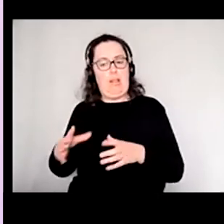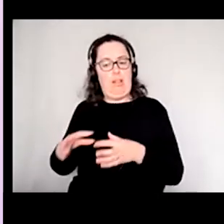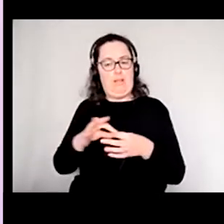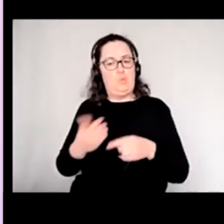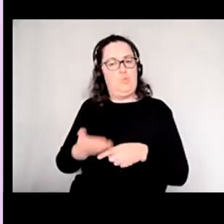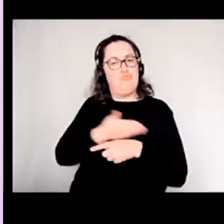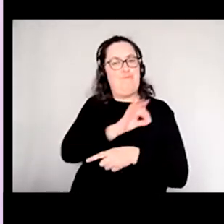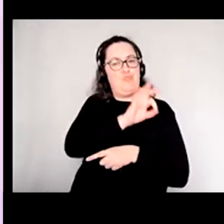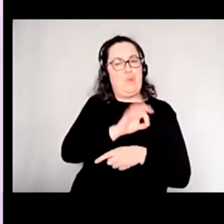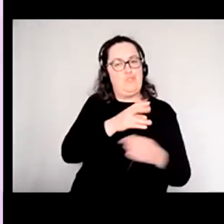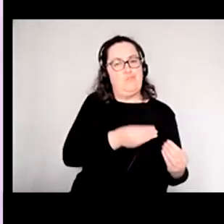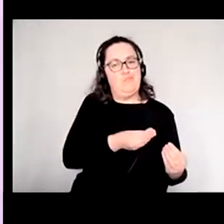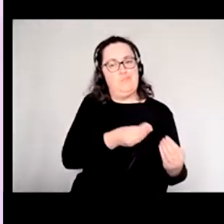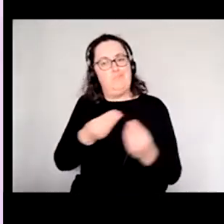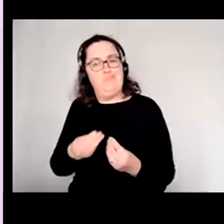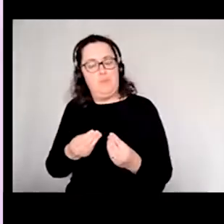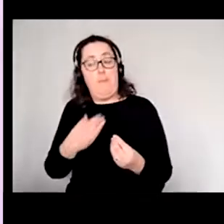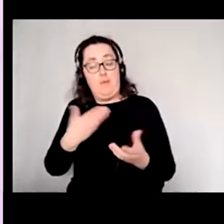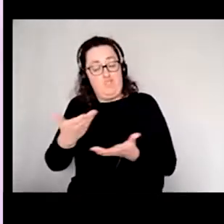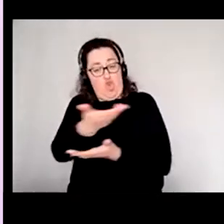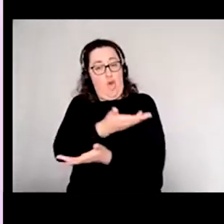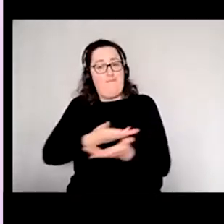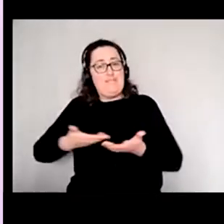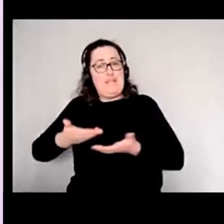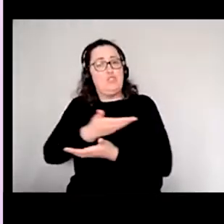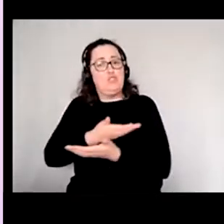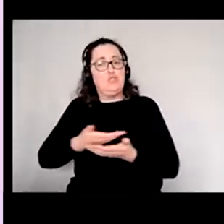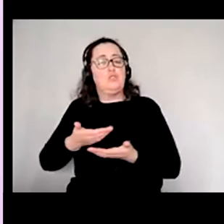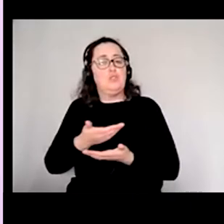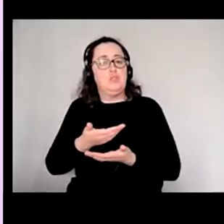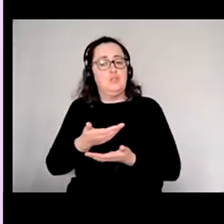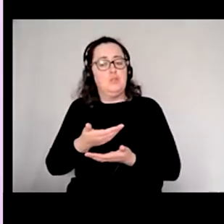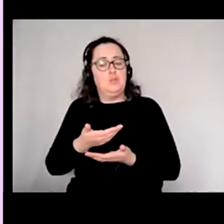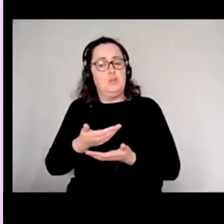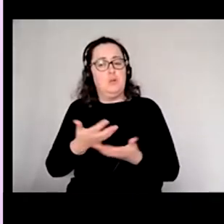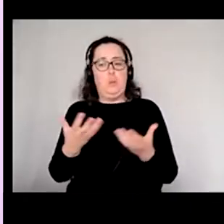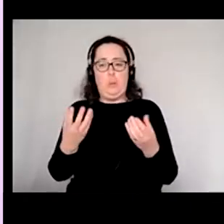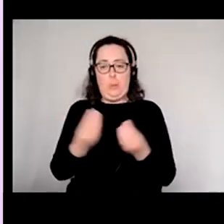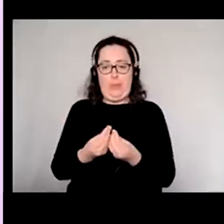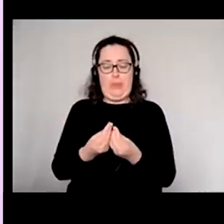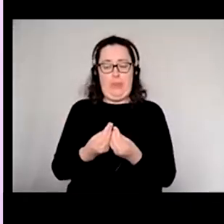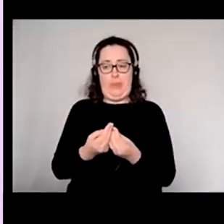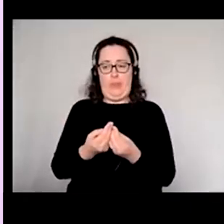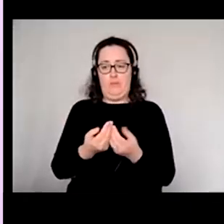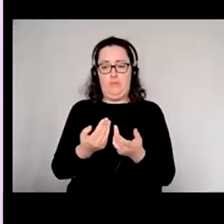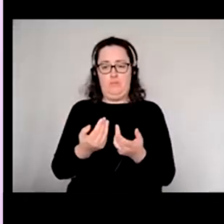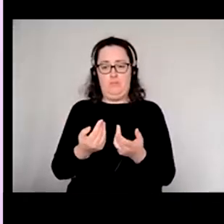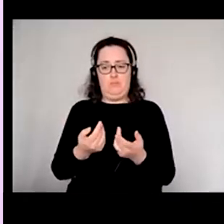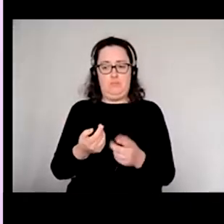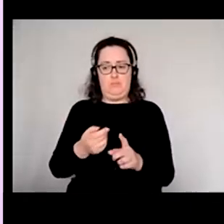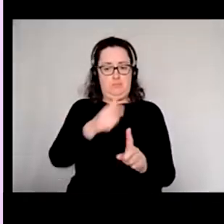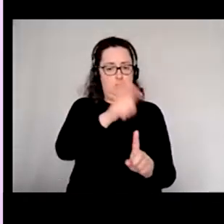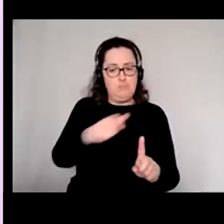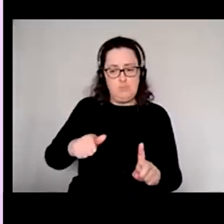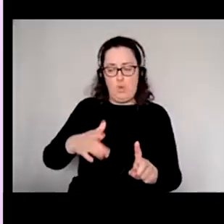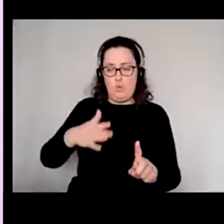bringing it forward. But it's about conversation that you're having with the people who you're hoping to exhibit